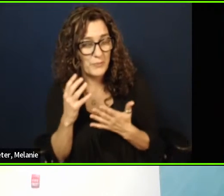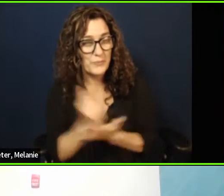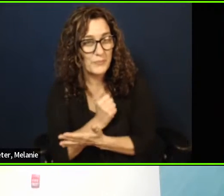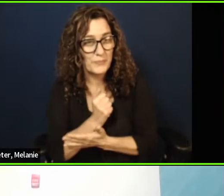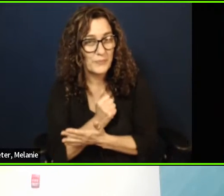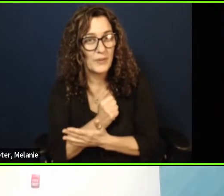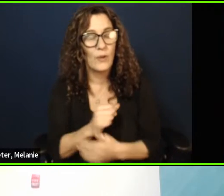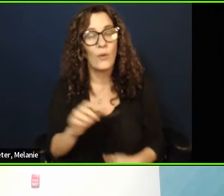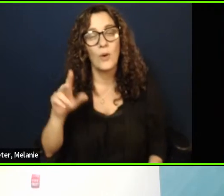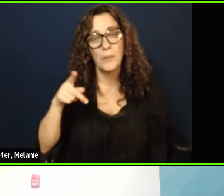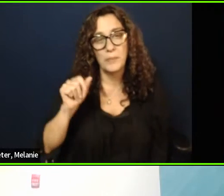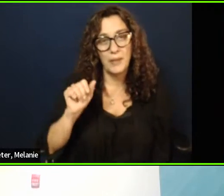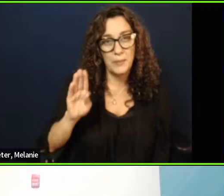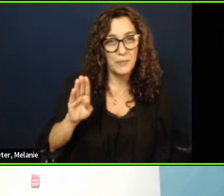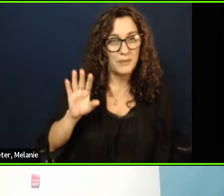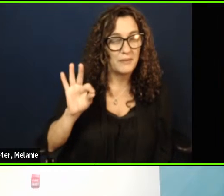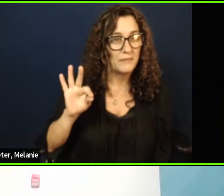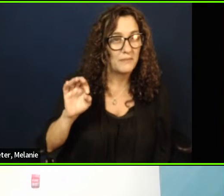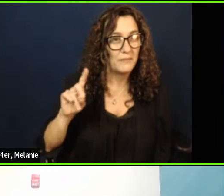at